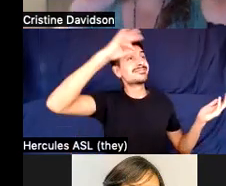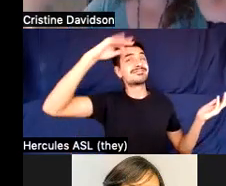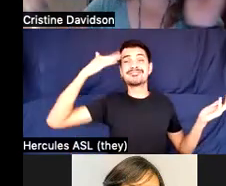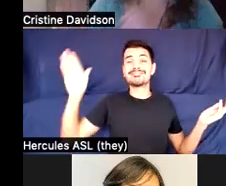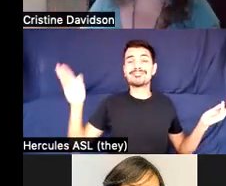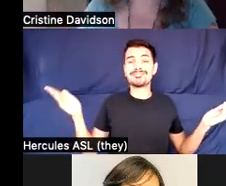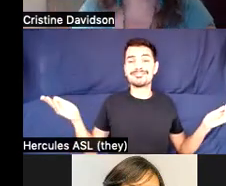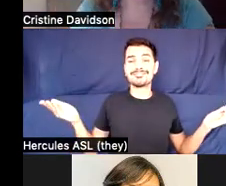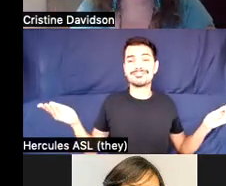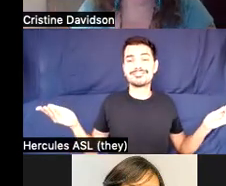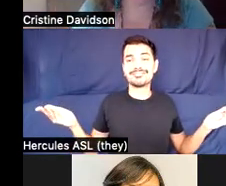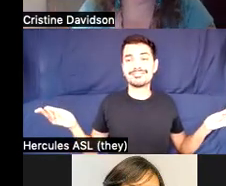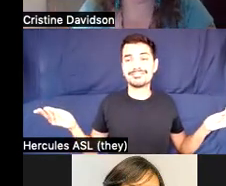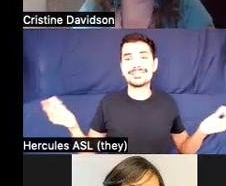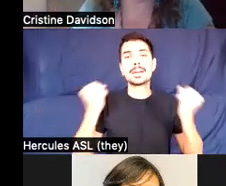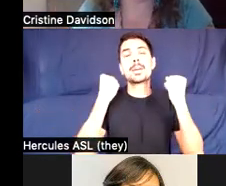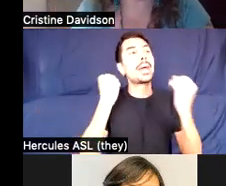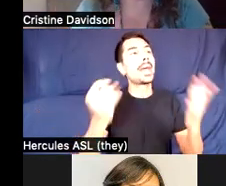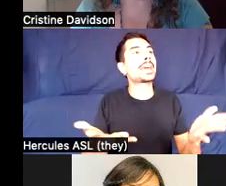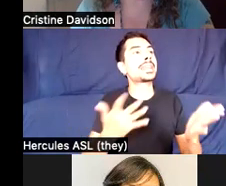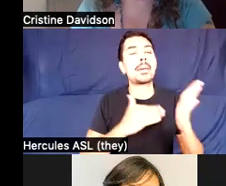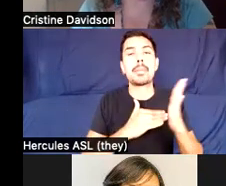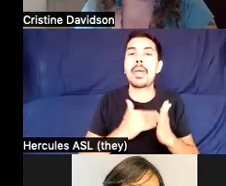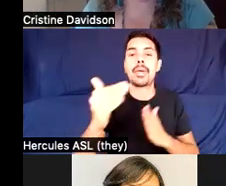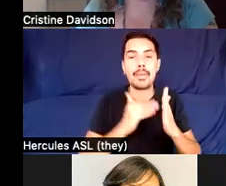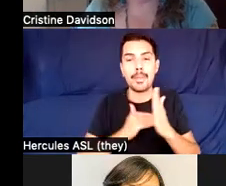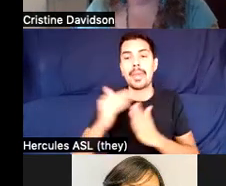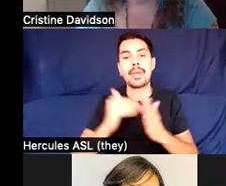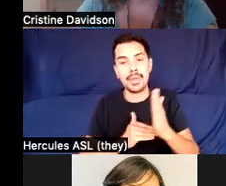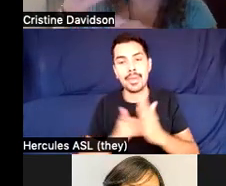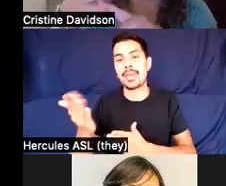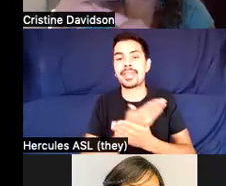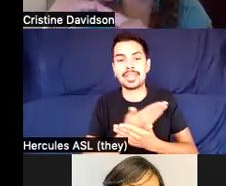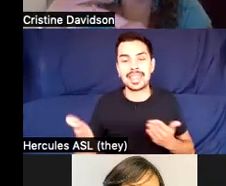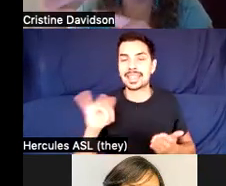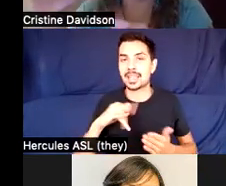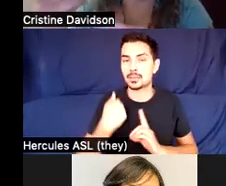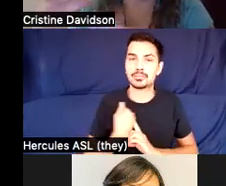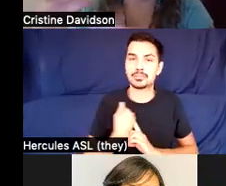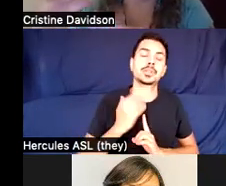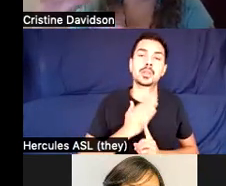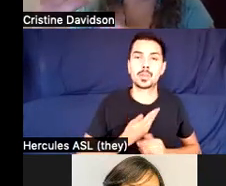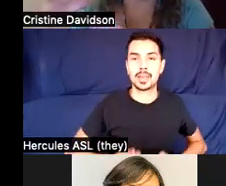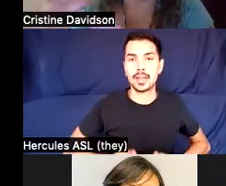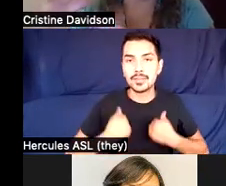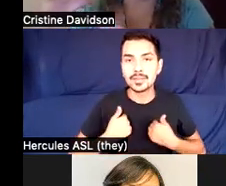We could probably list a million different things that have an impact on our lives, right? Where we live.